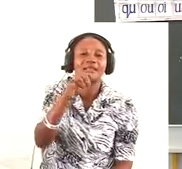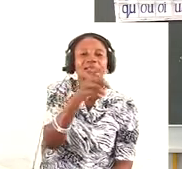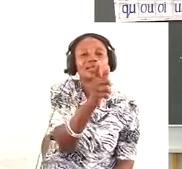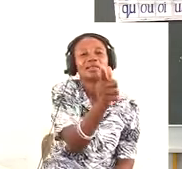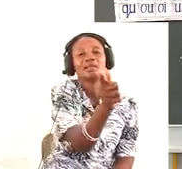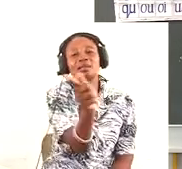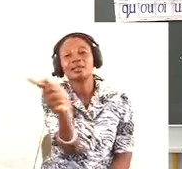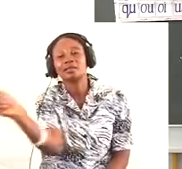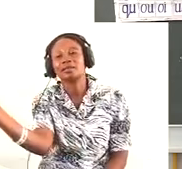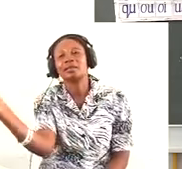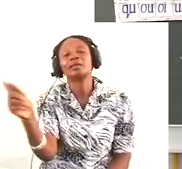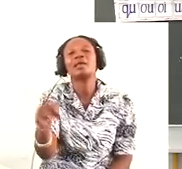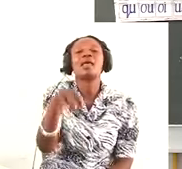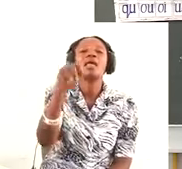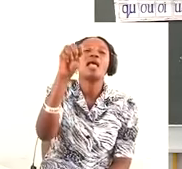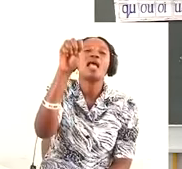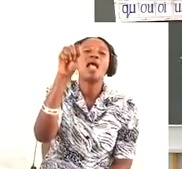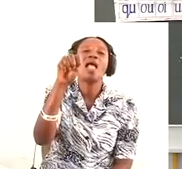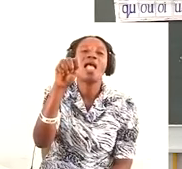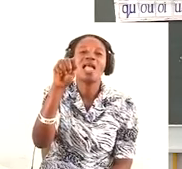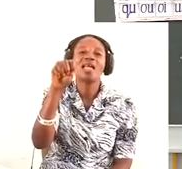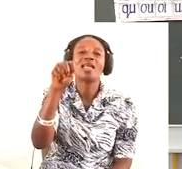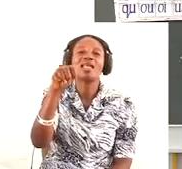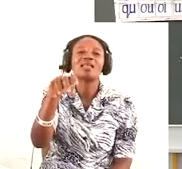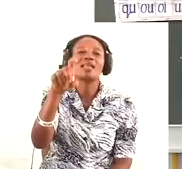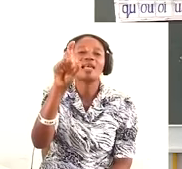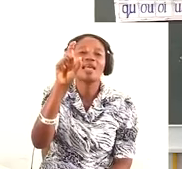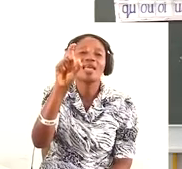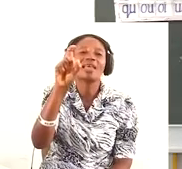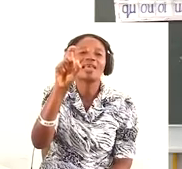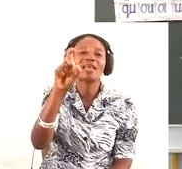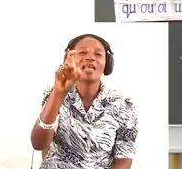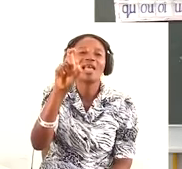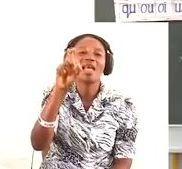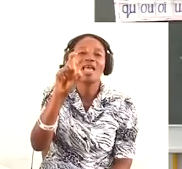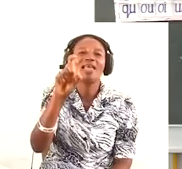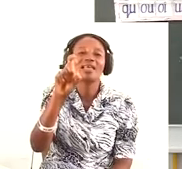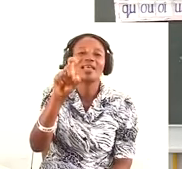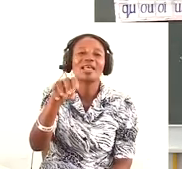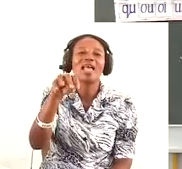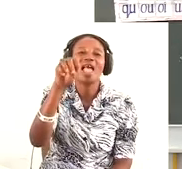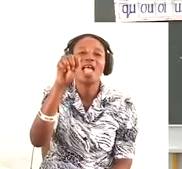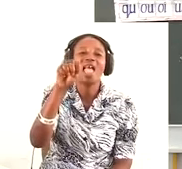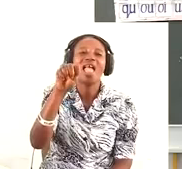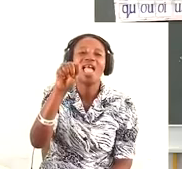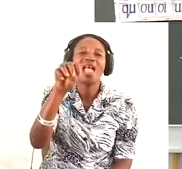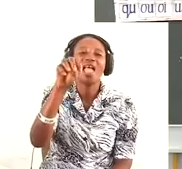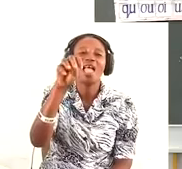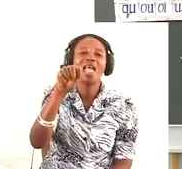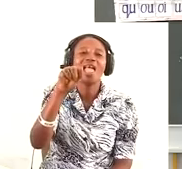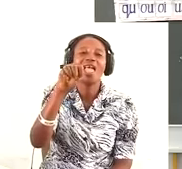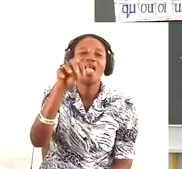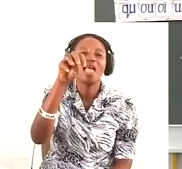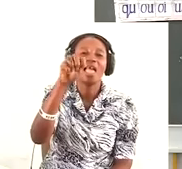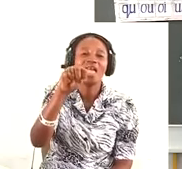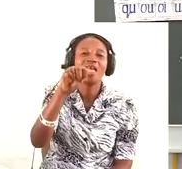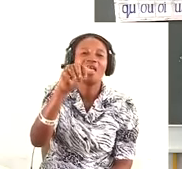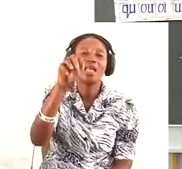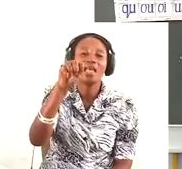Egg. This what? E. And the picture is egg. There we